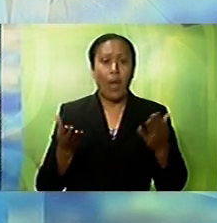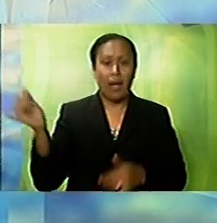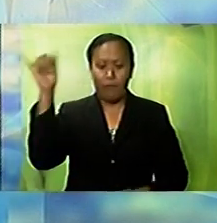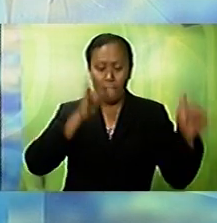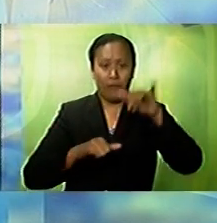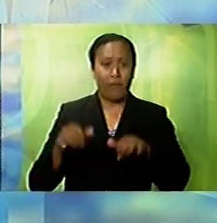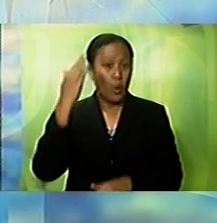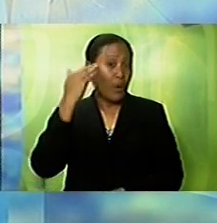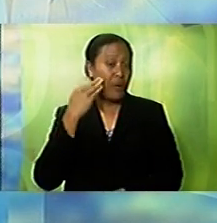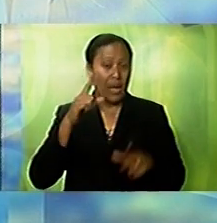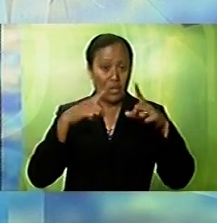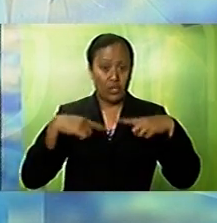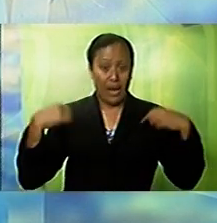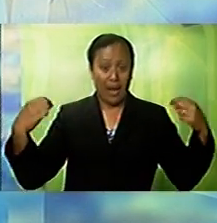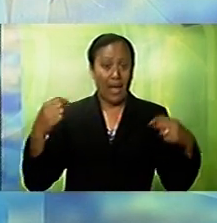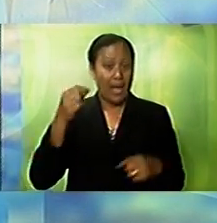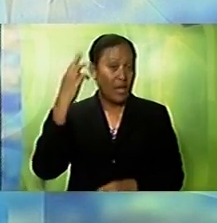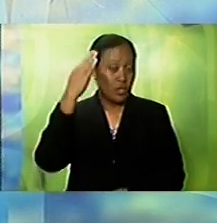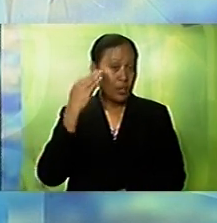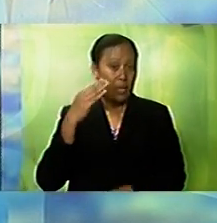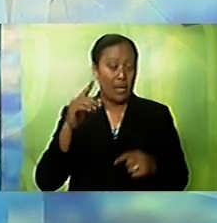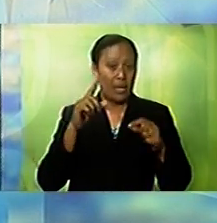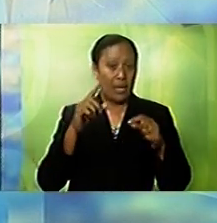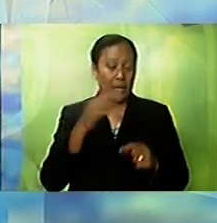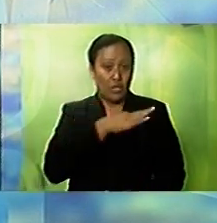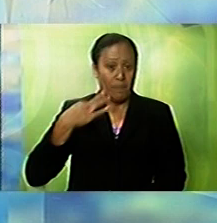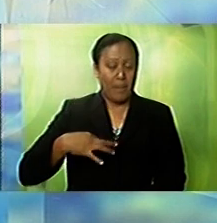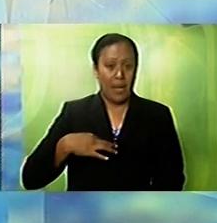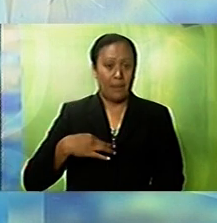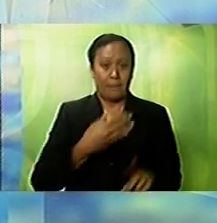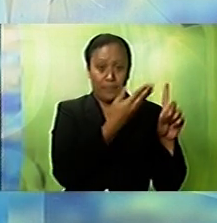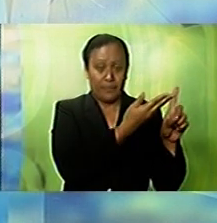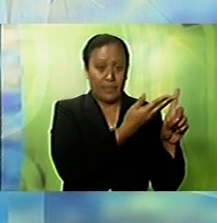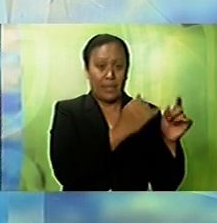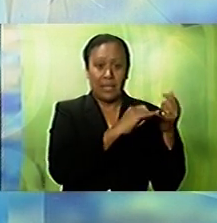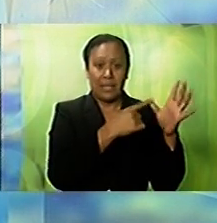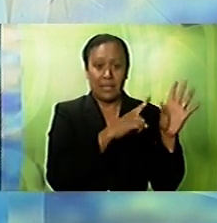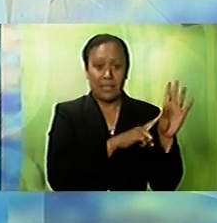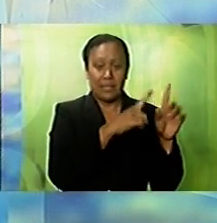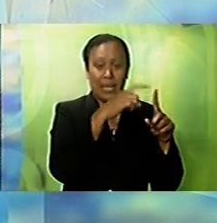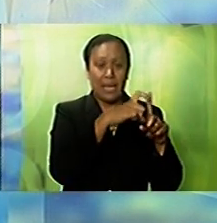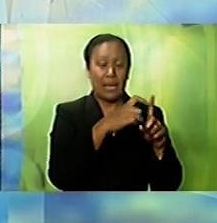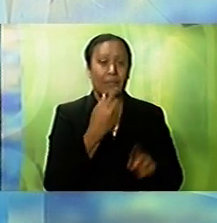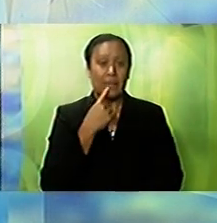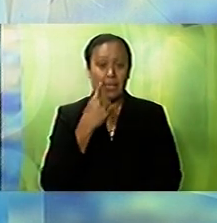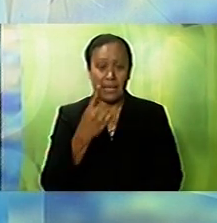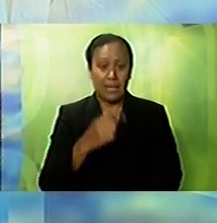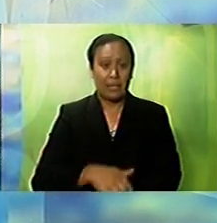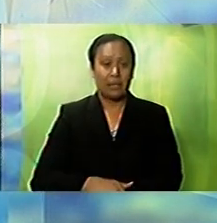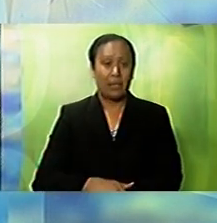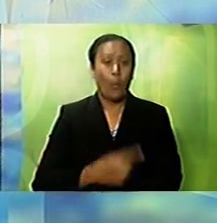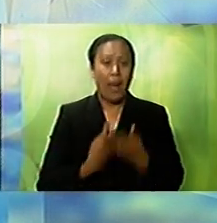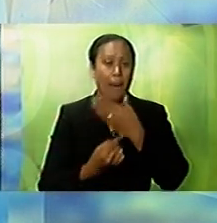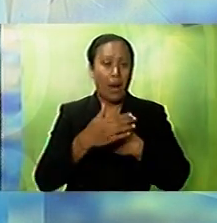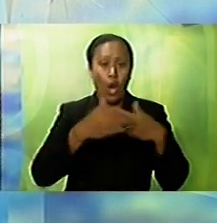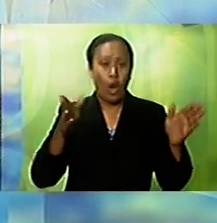Korea, China, and Japan. Acting PM and Attorney General and Minister for Industry and Trade, Mr. Ayaz Sayed Qayyum, launched